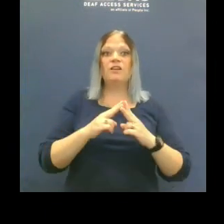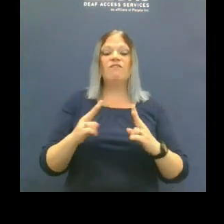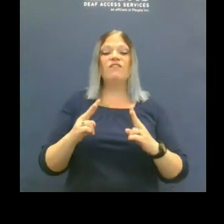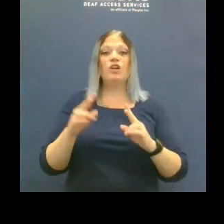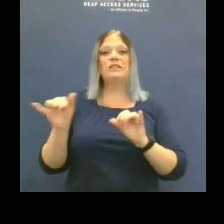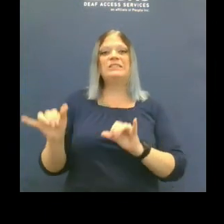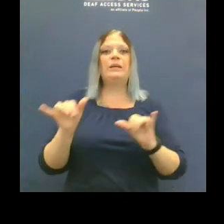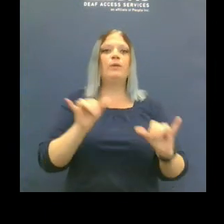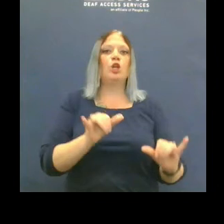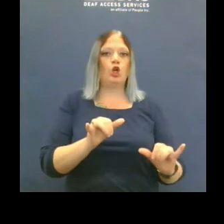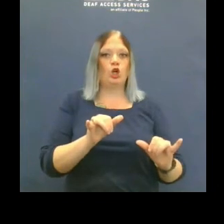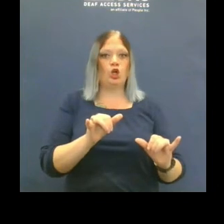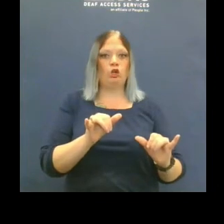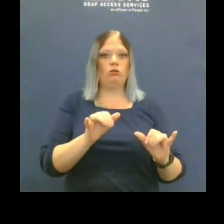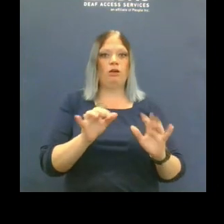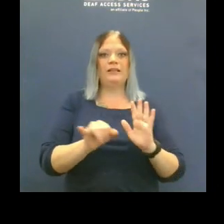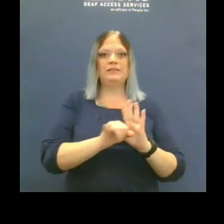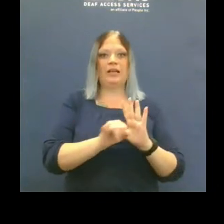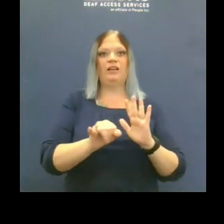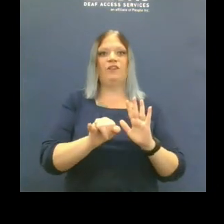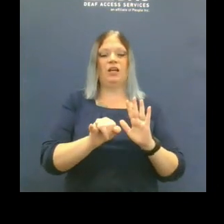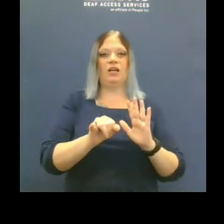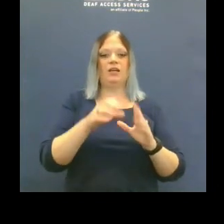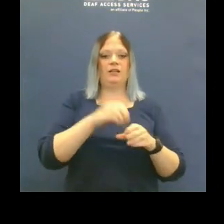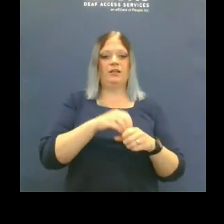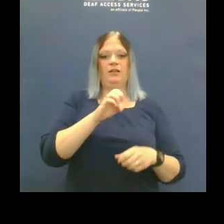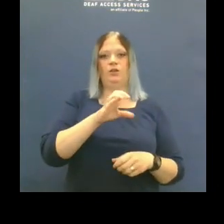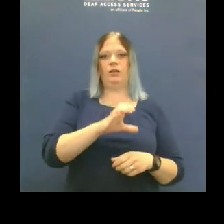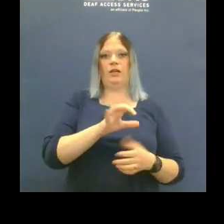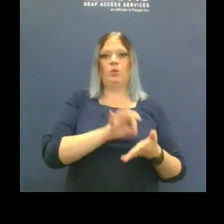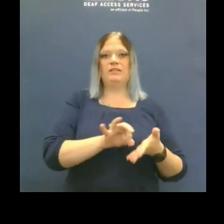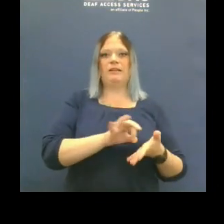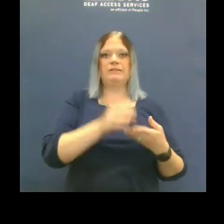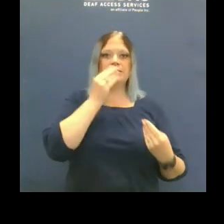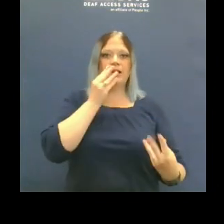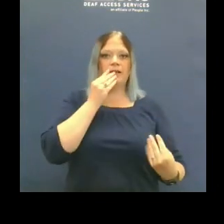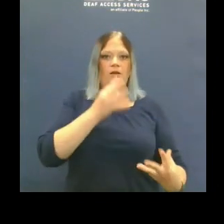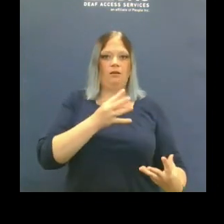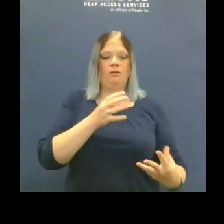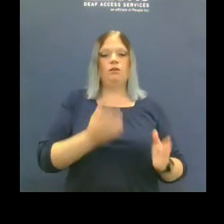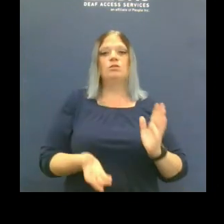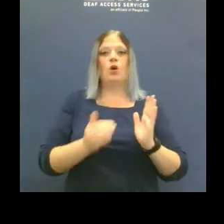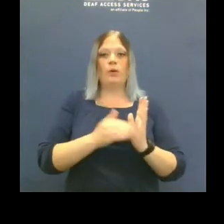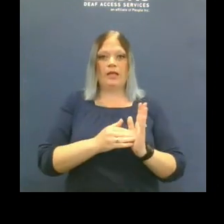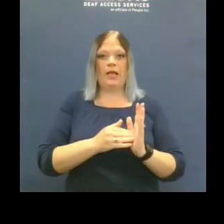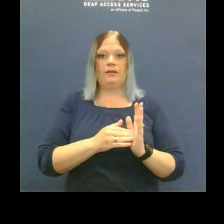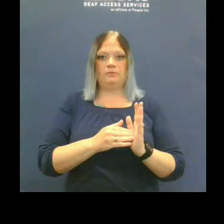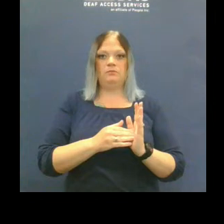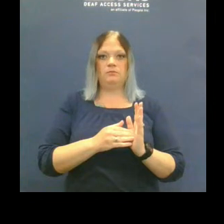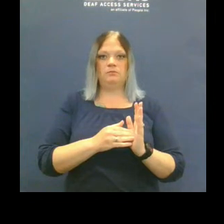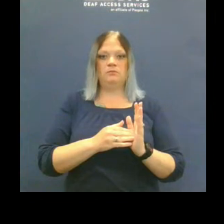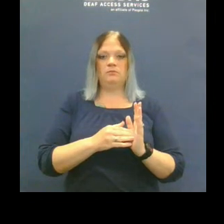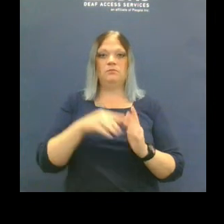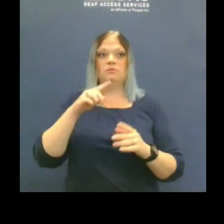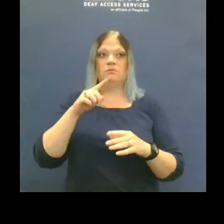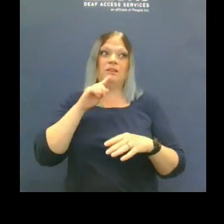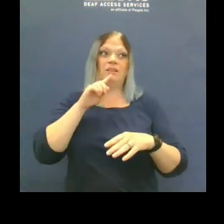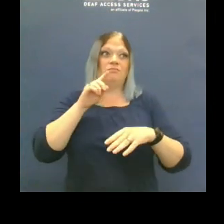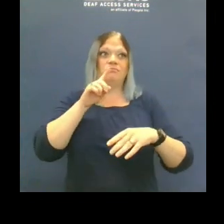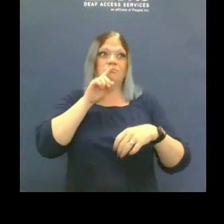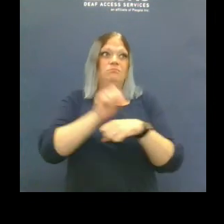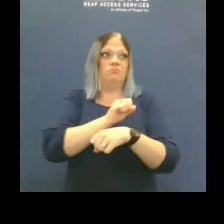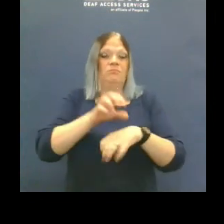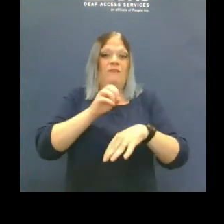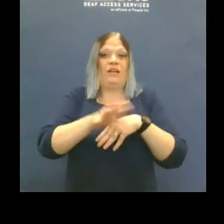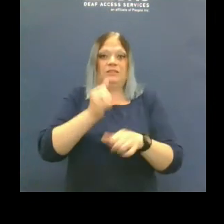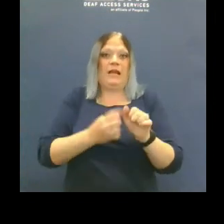to the proportions that are identified in our Erie County census data. So again, it is affecting everybody in